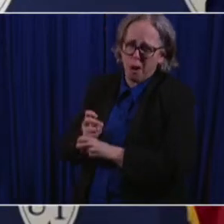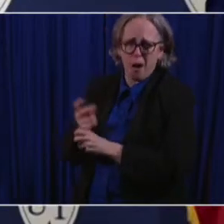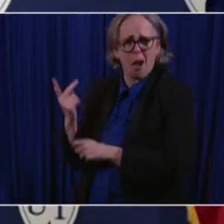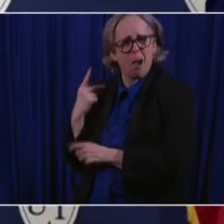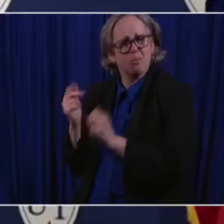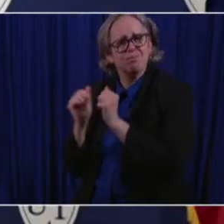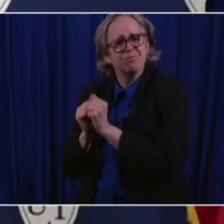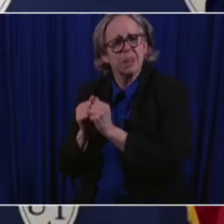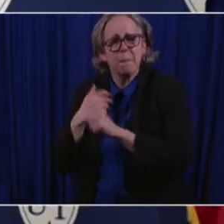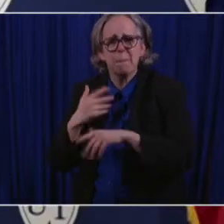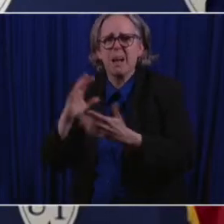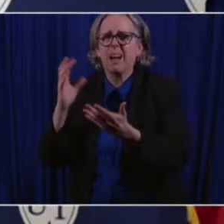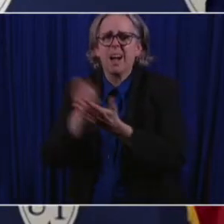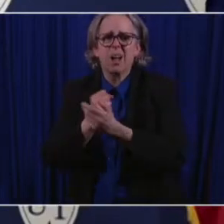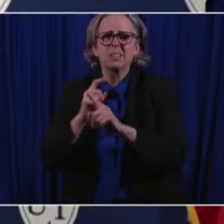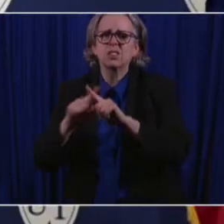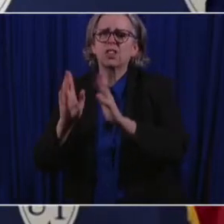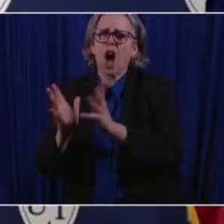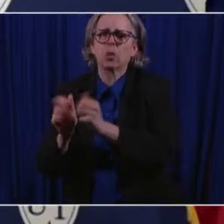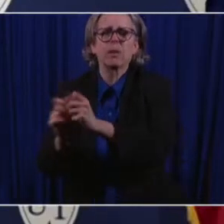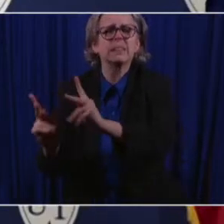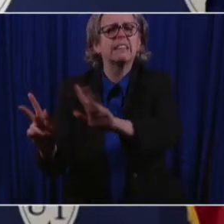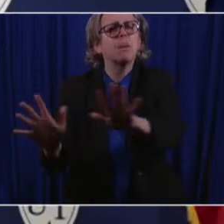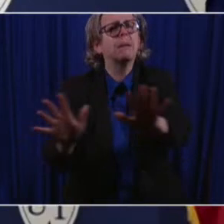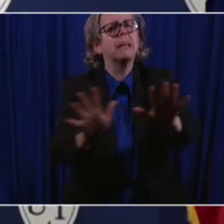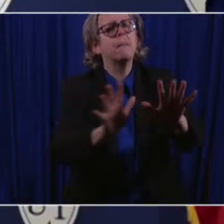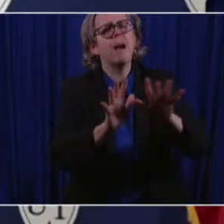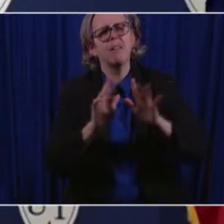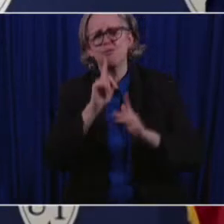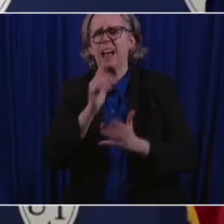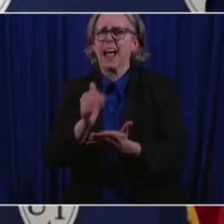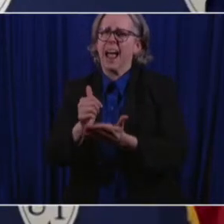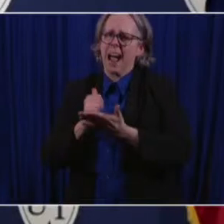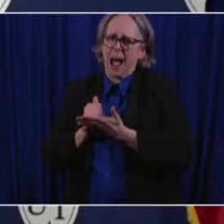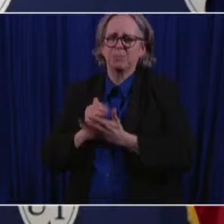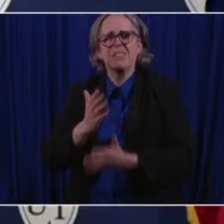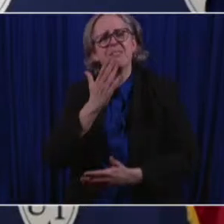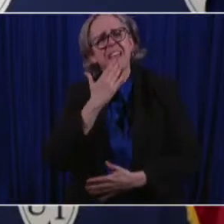really helping us help everybody else. Thank you.